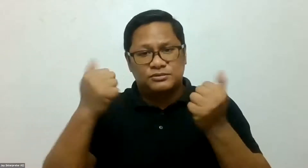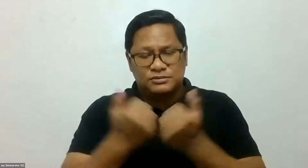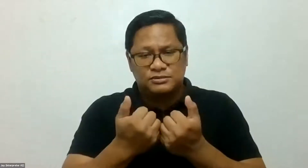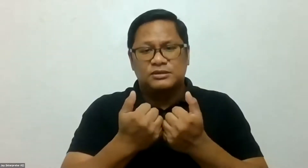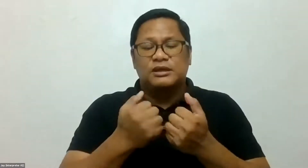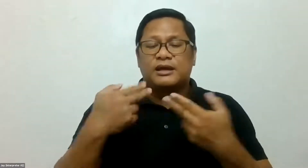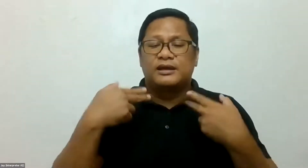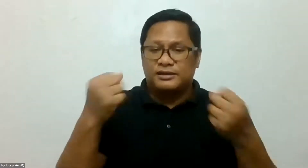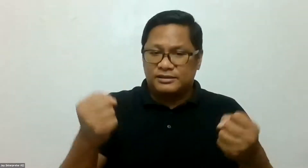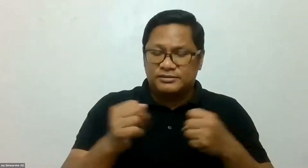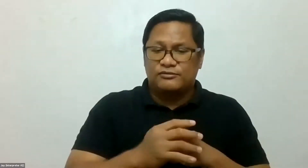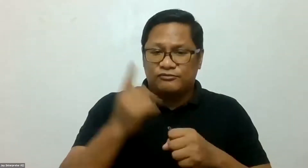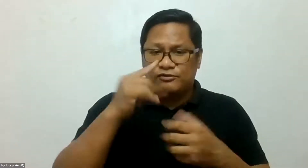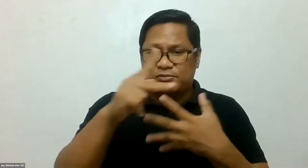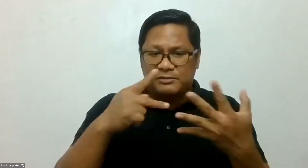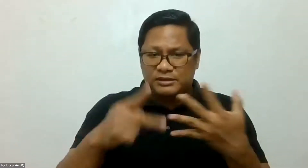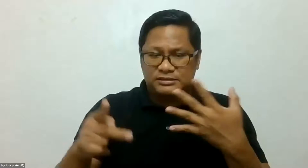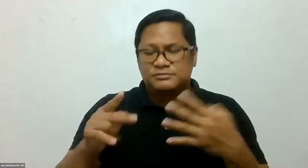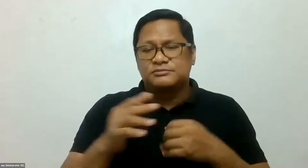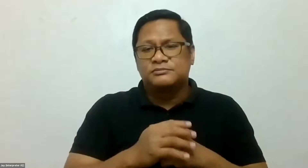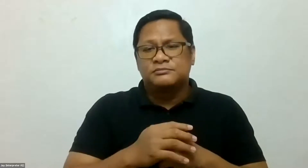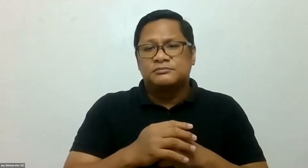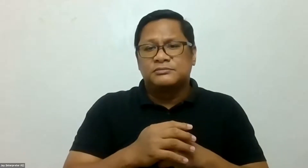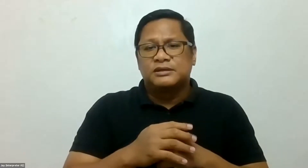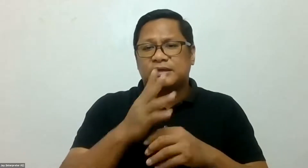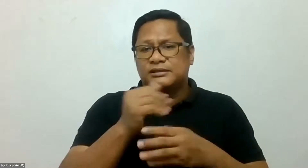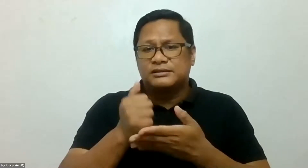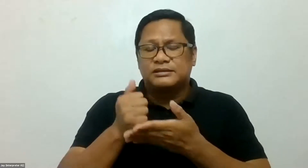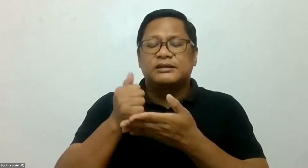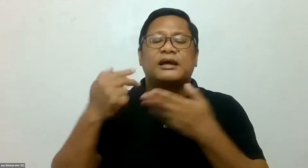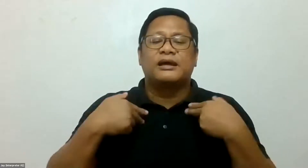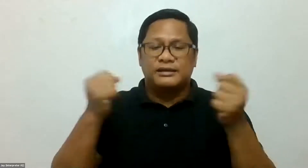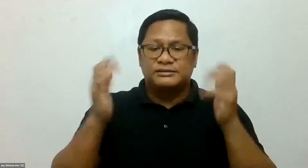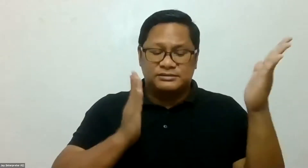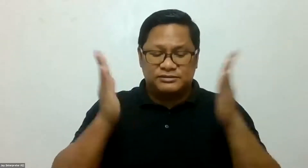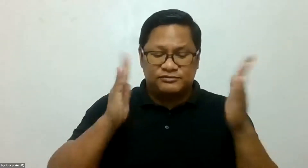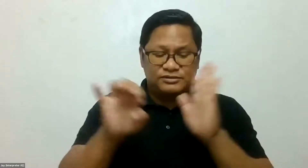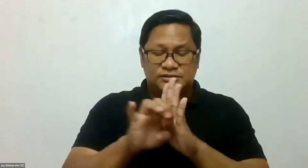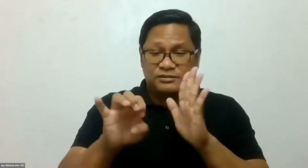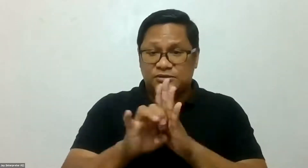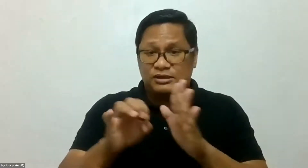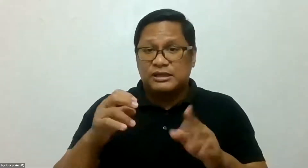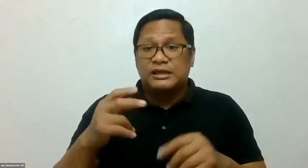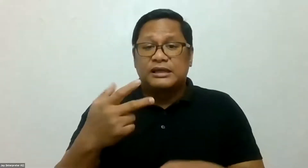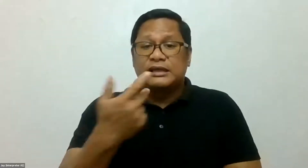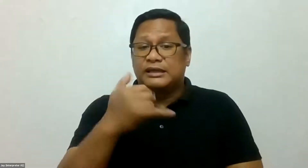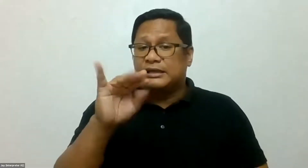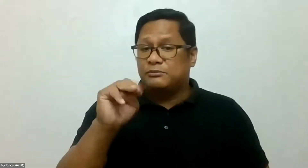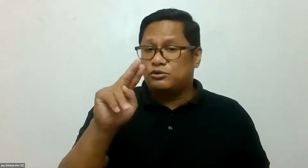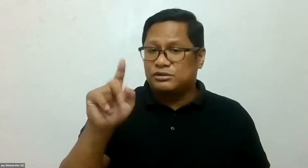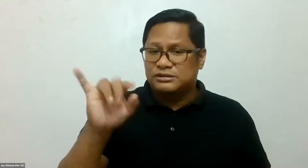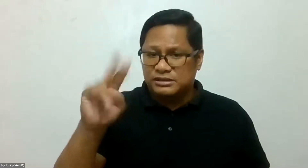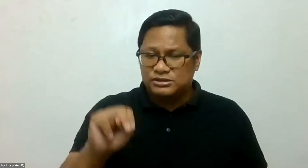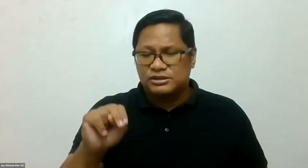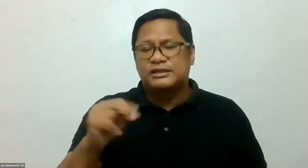responsible for population-based interventions and health services like immunization programs and health